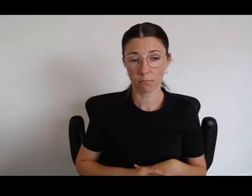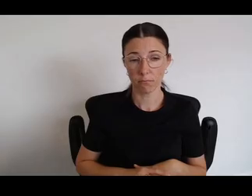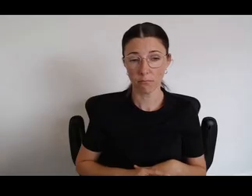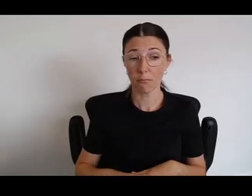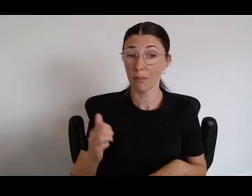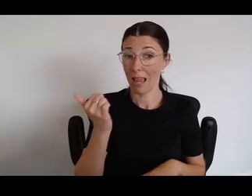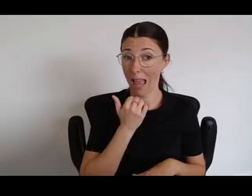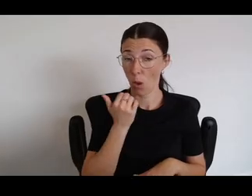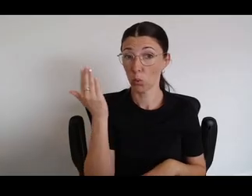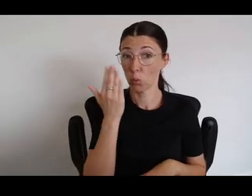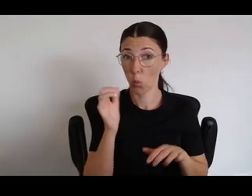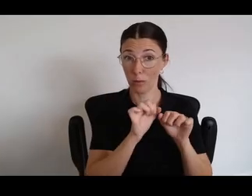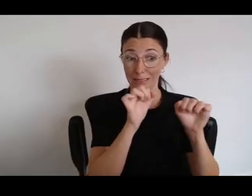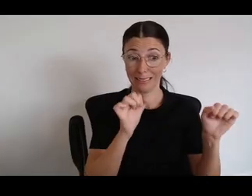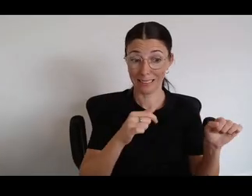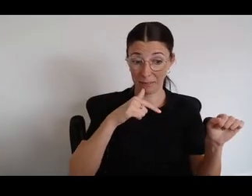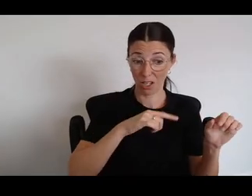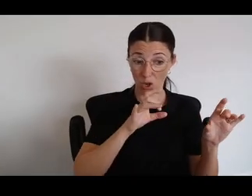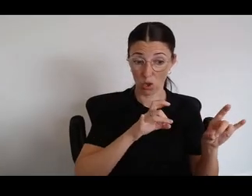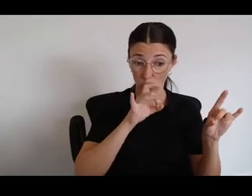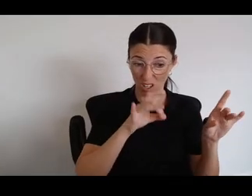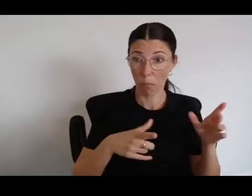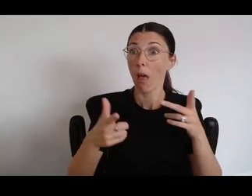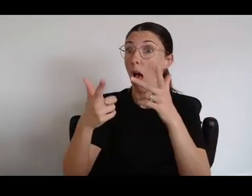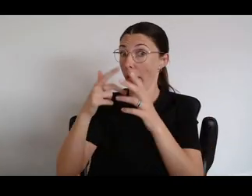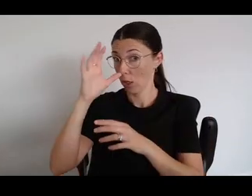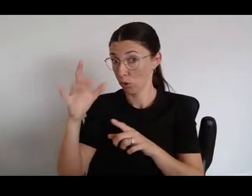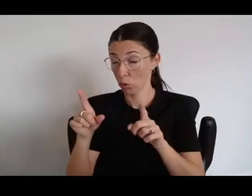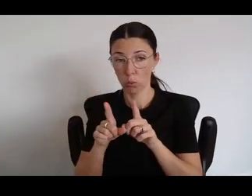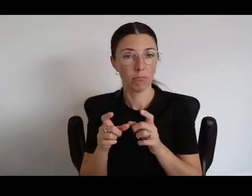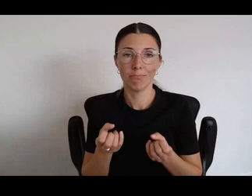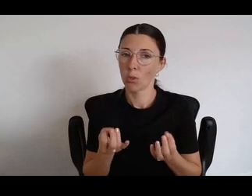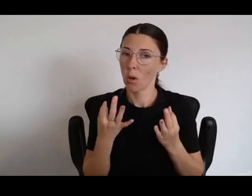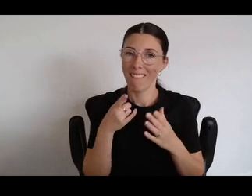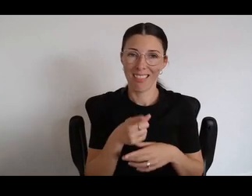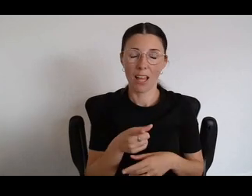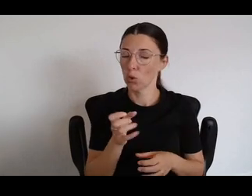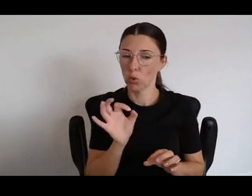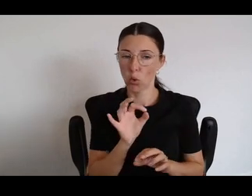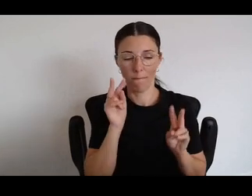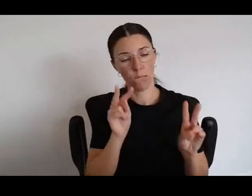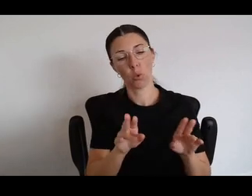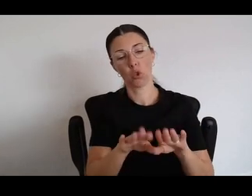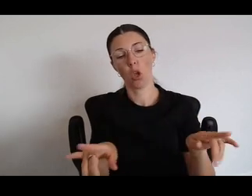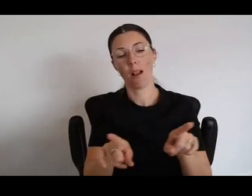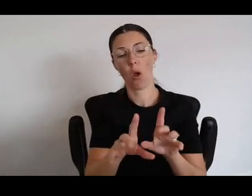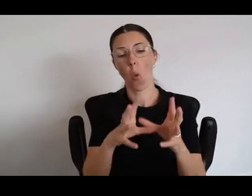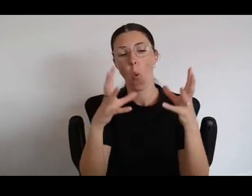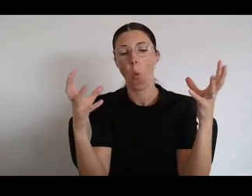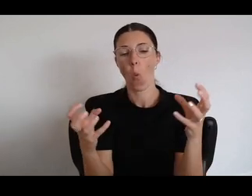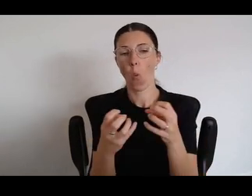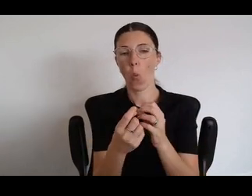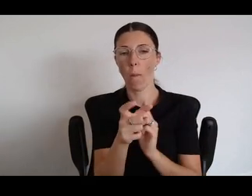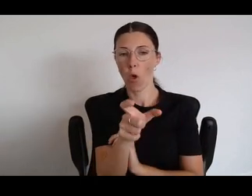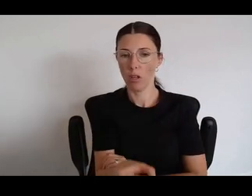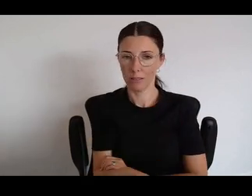here in Australia and most other countries don't reflect this, that we don't see children as holistic individuals, but